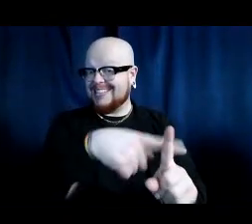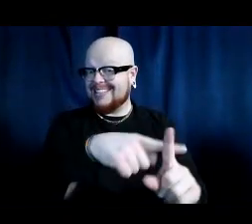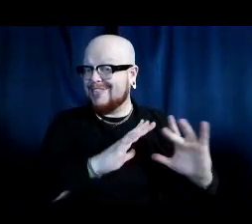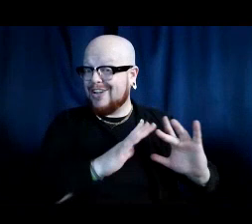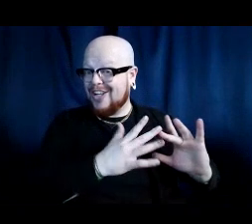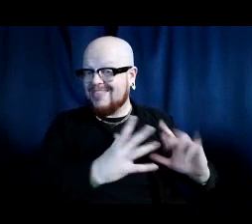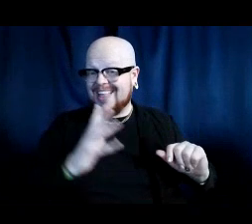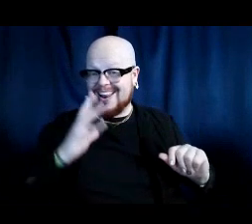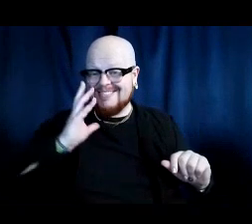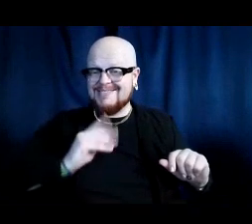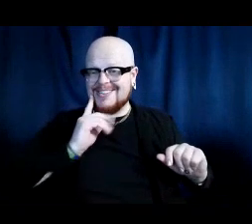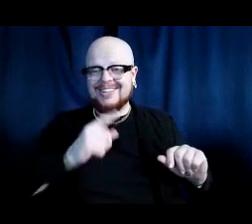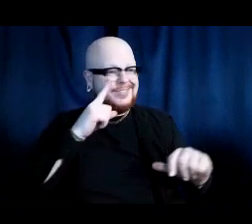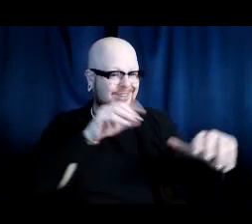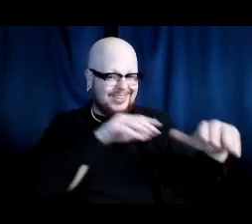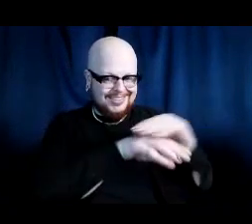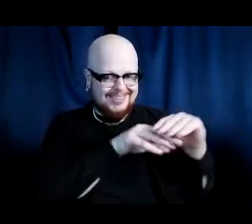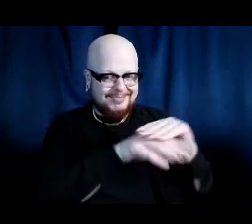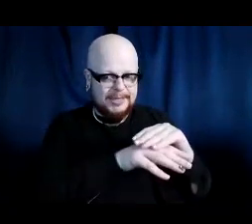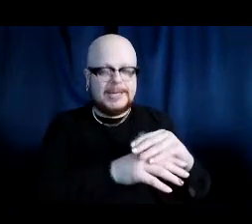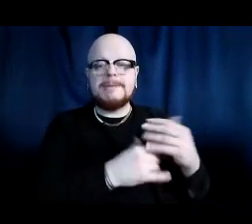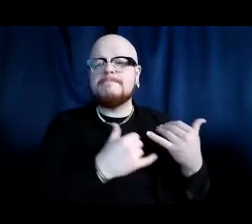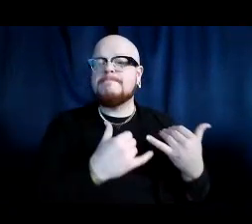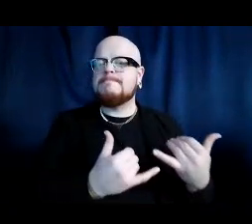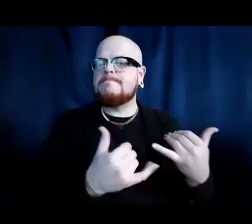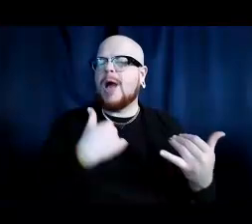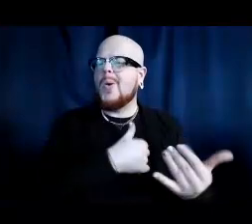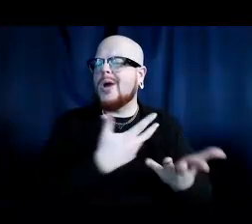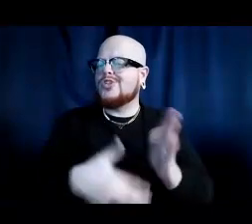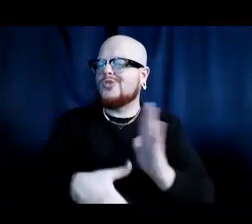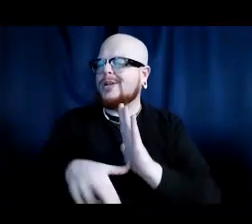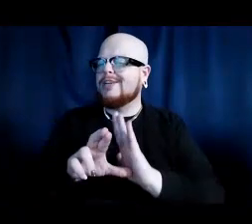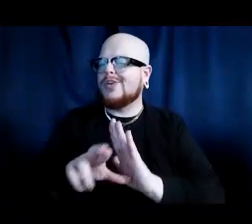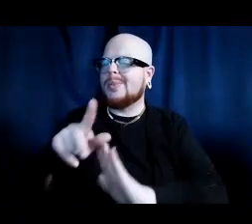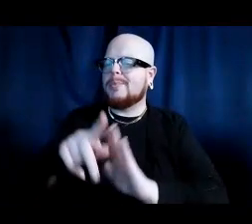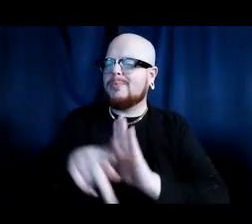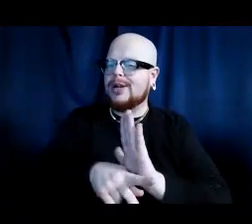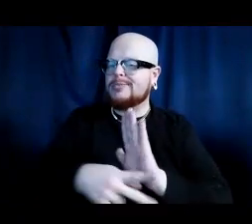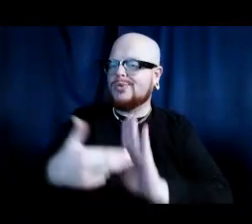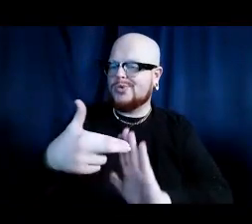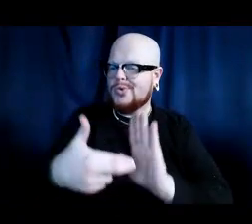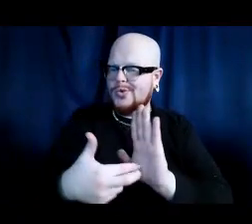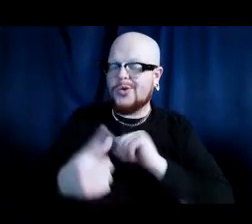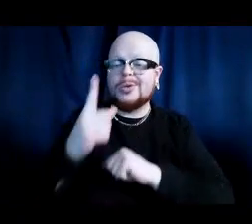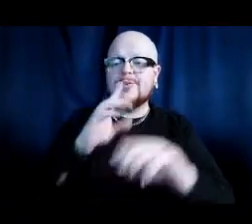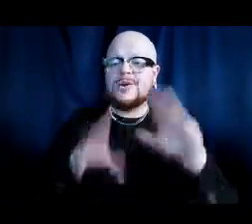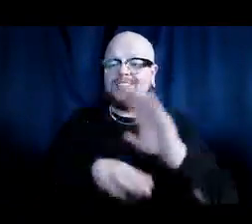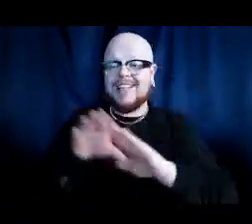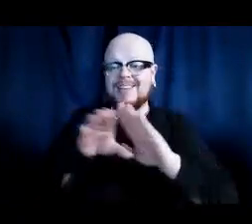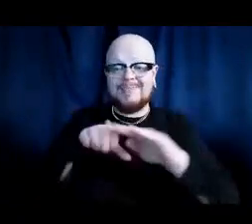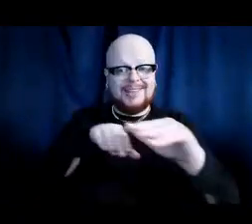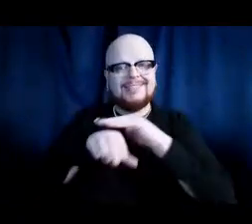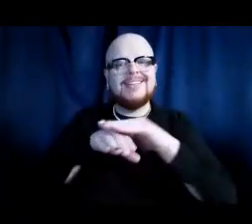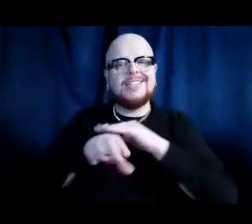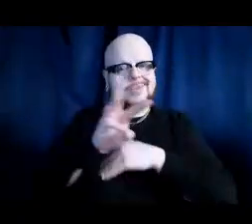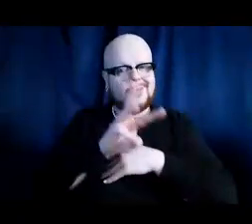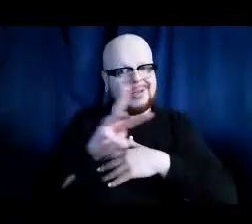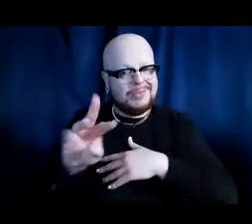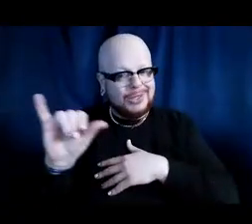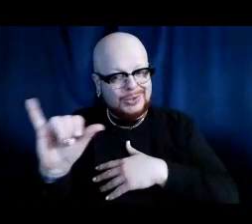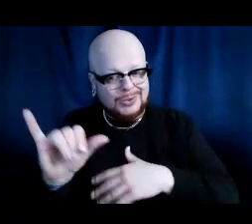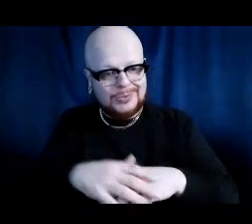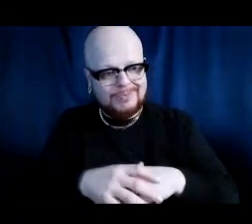to accessibility, let's review the principles and guidelines for building an accessible website. I